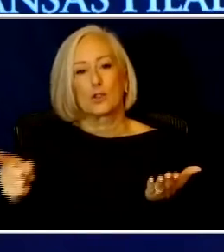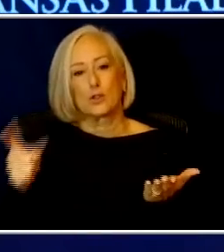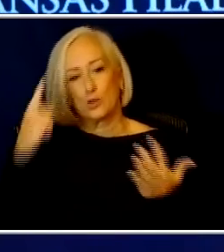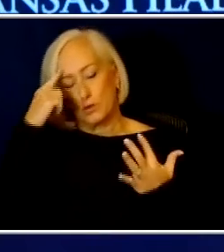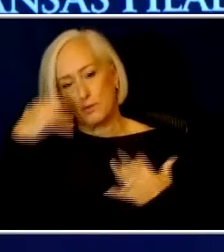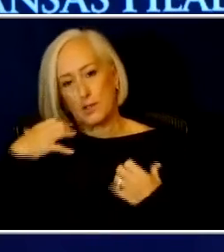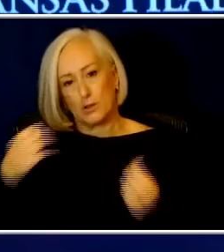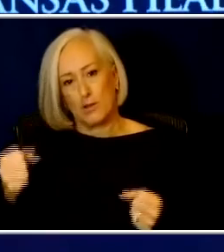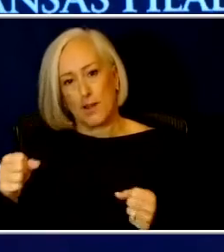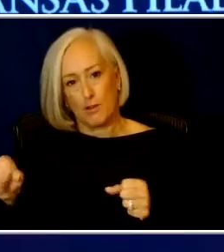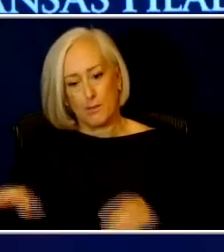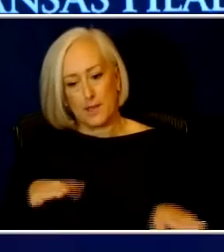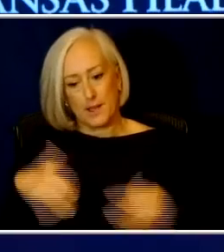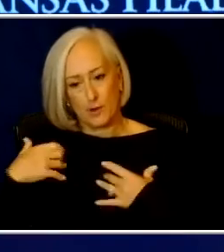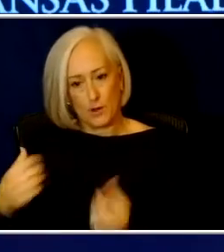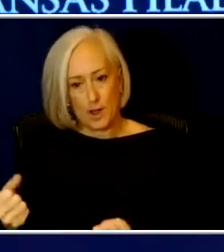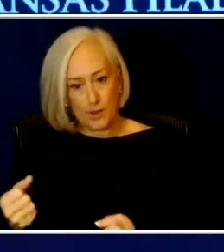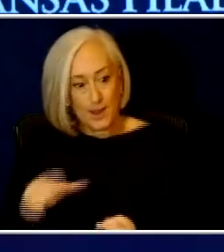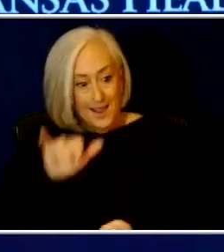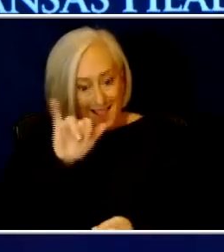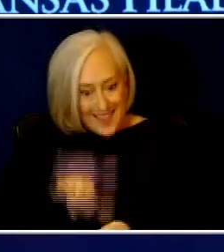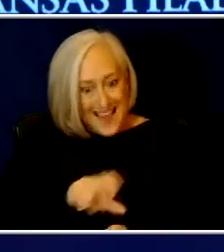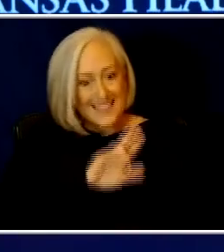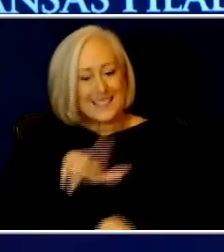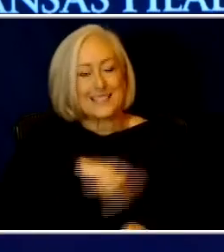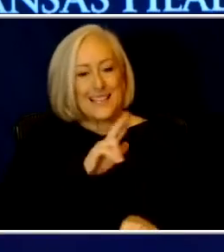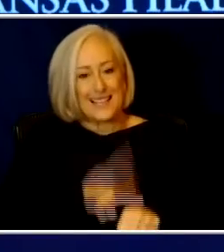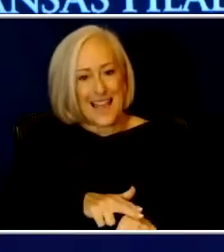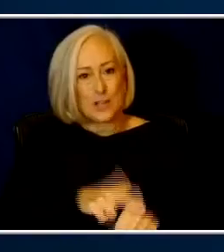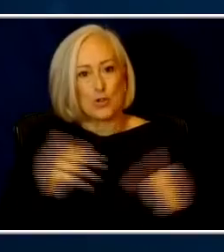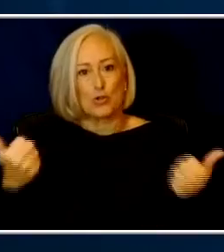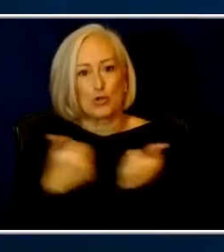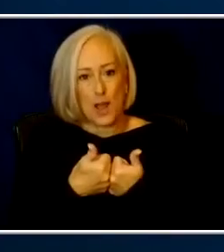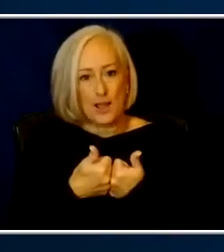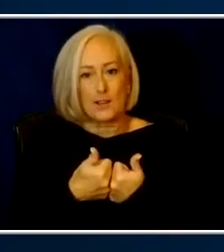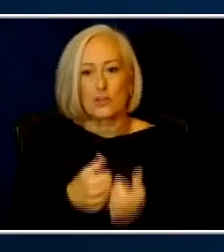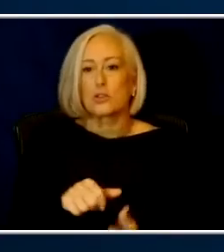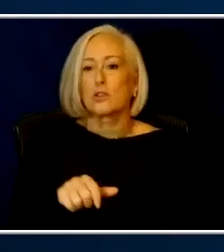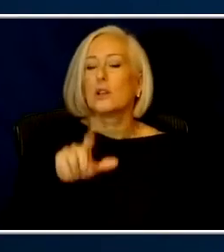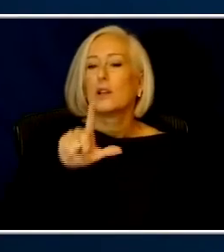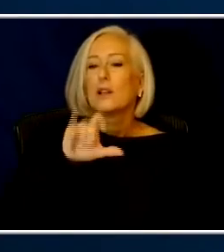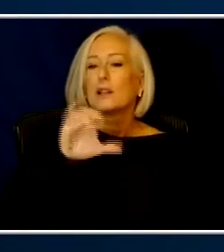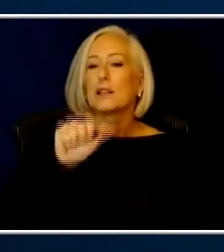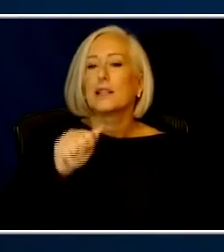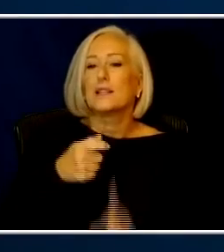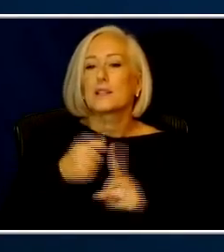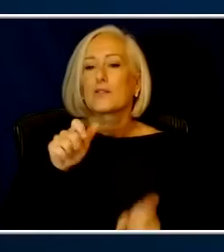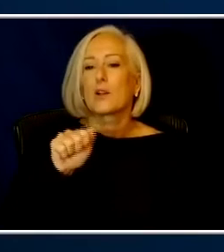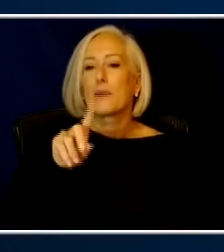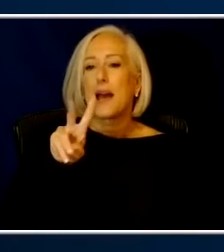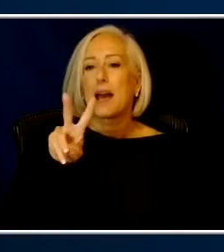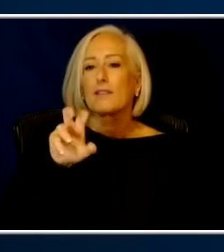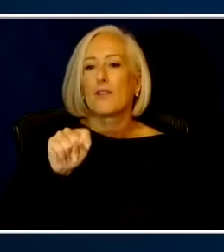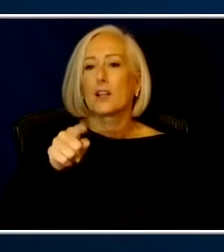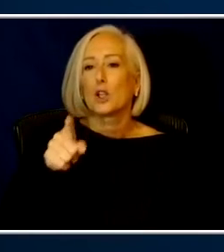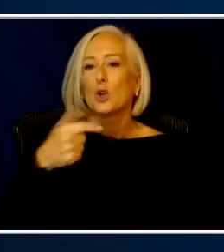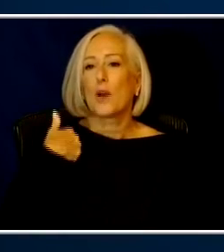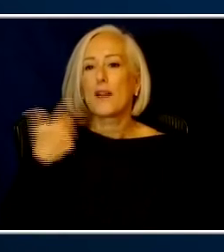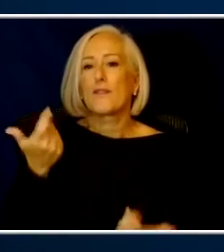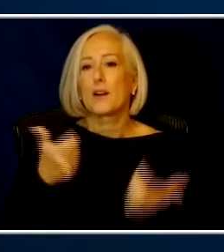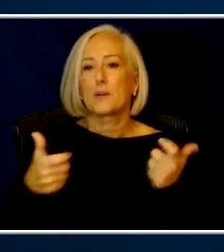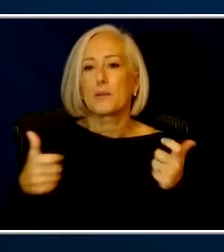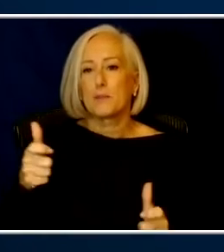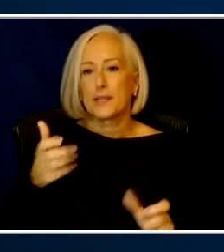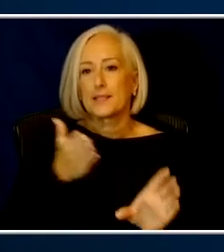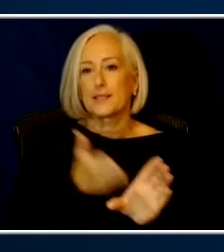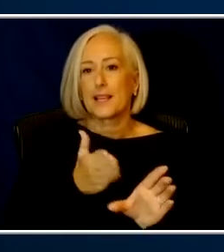to us. So let me turn to Lisa, Dr. Hays at Advent. You guys have a large adult psychiatric commitment as well. And I